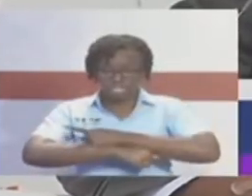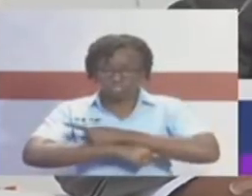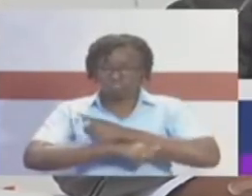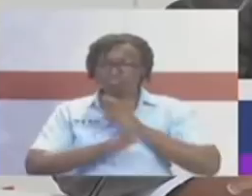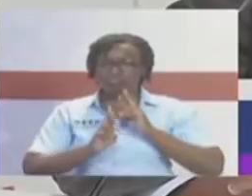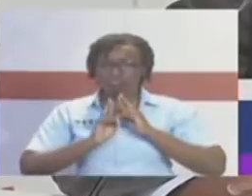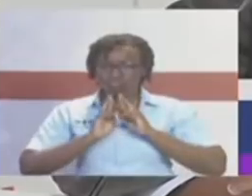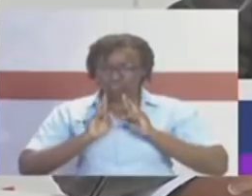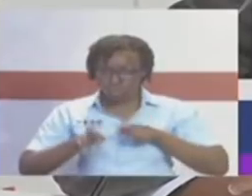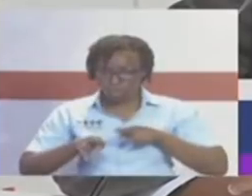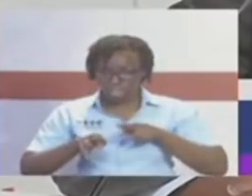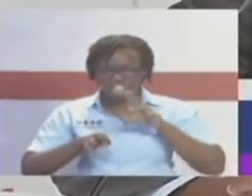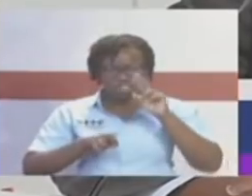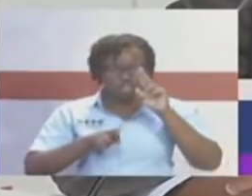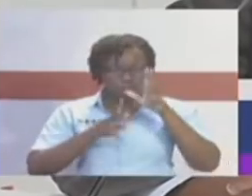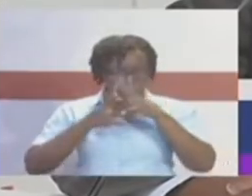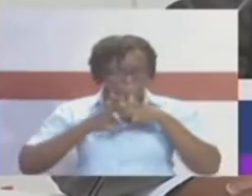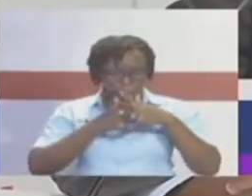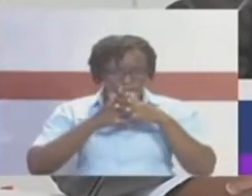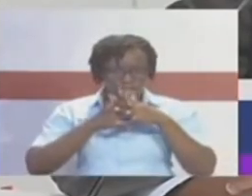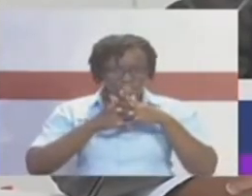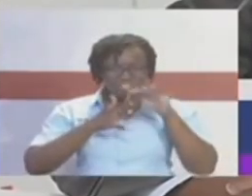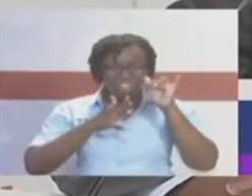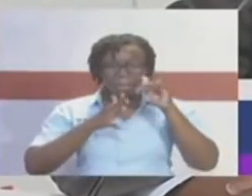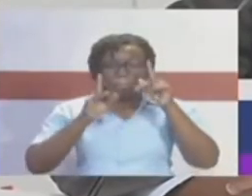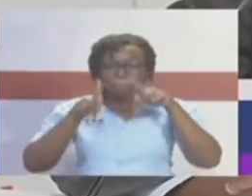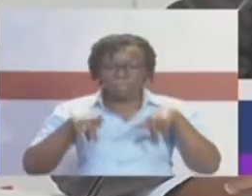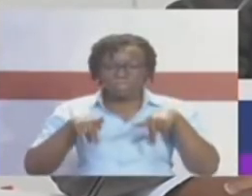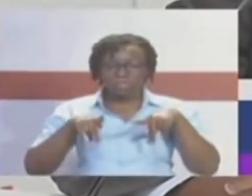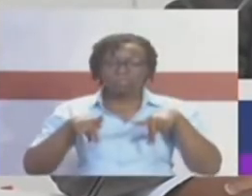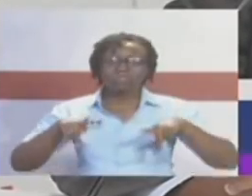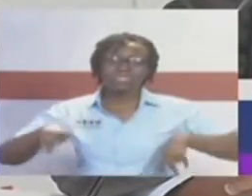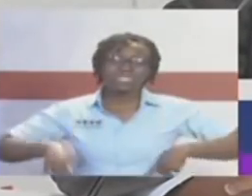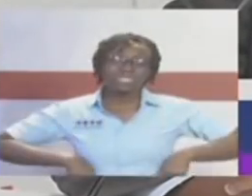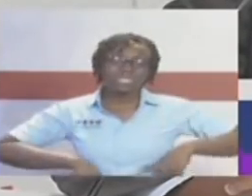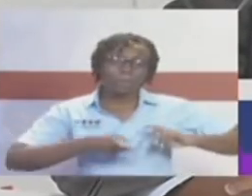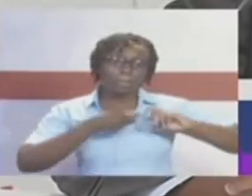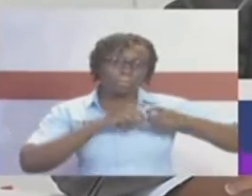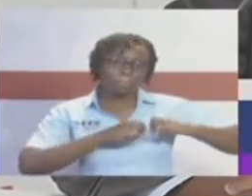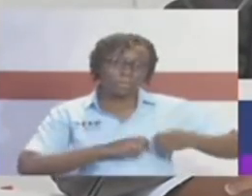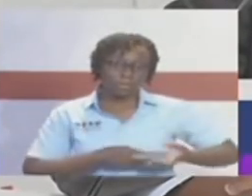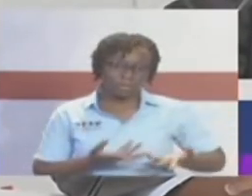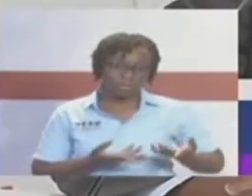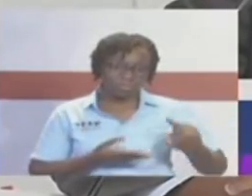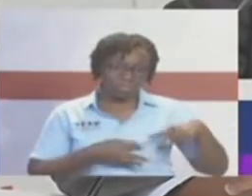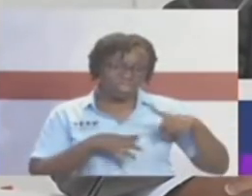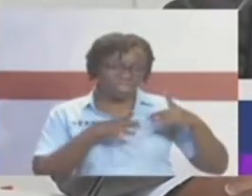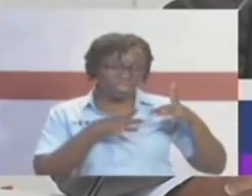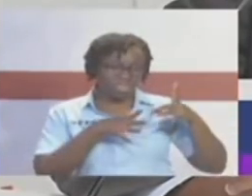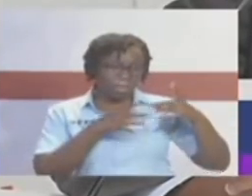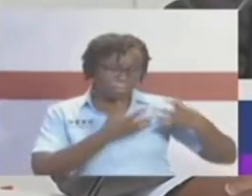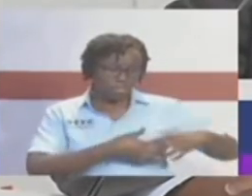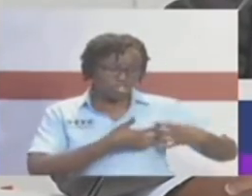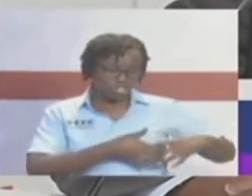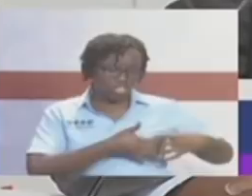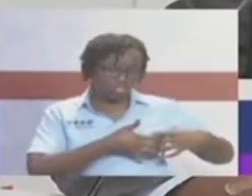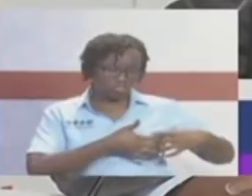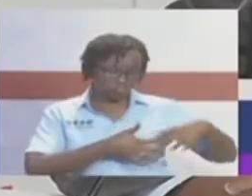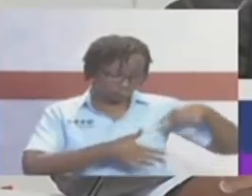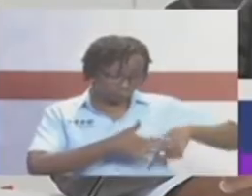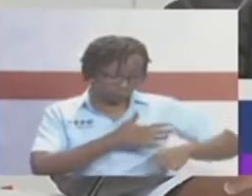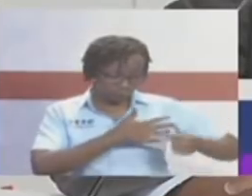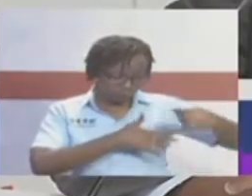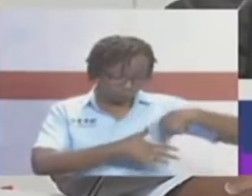in the US was in fact a dialysis patient in his 50s. And we understood the potential